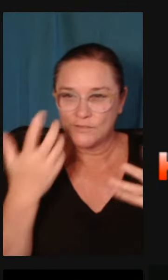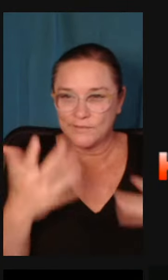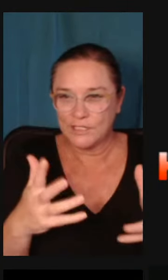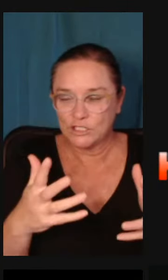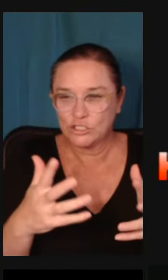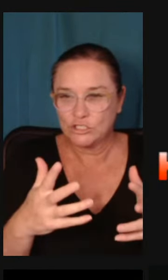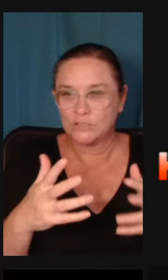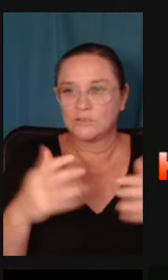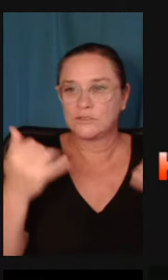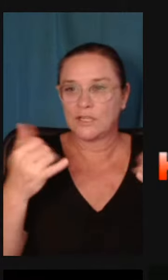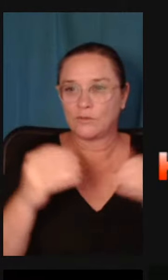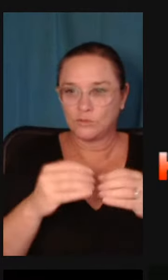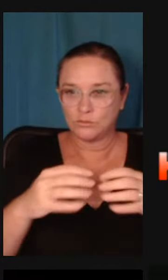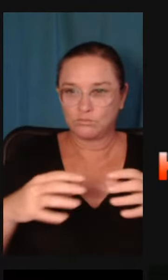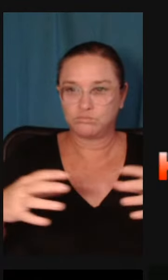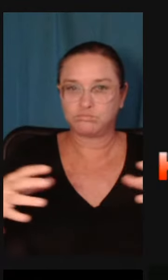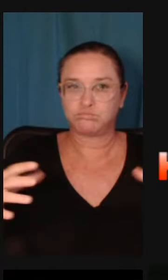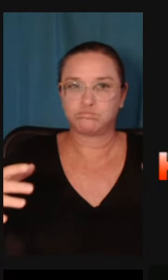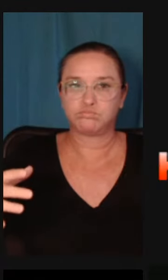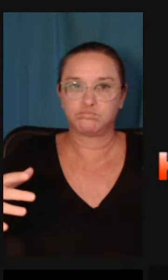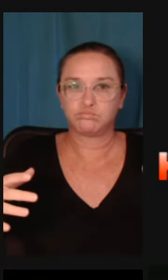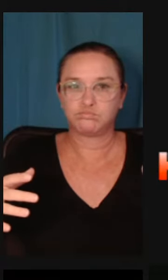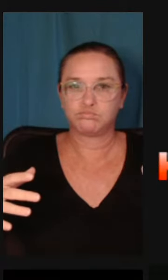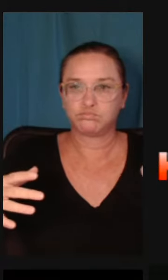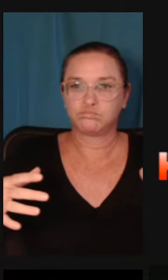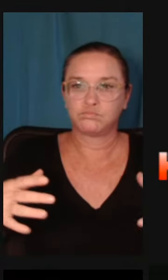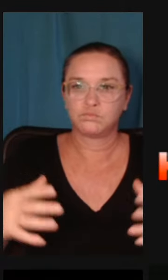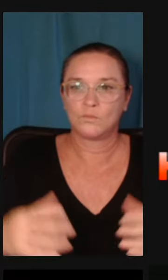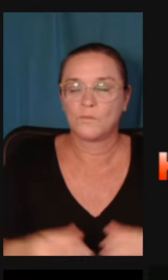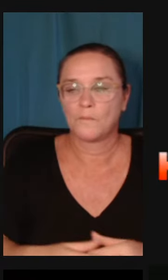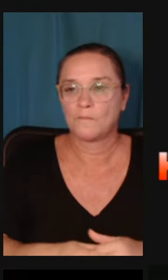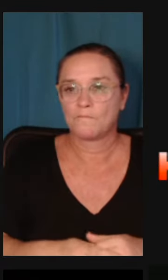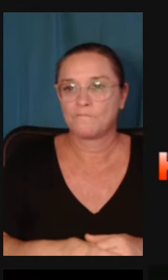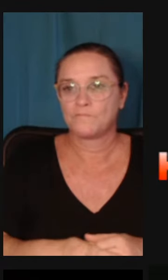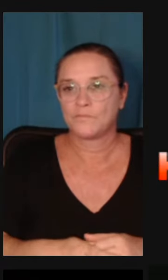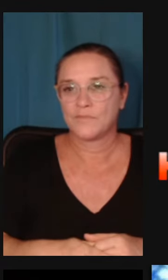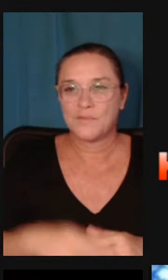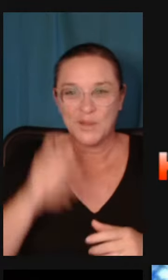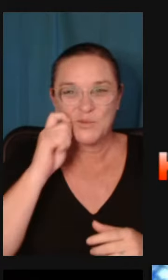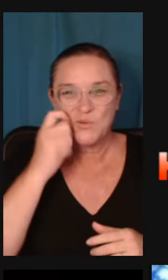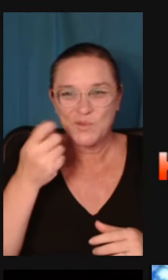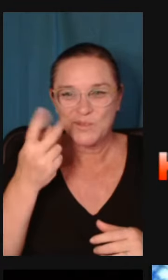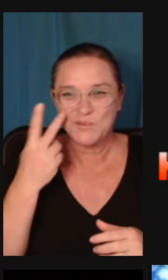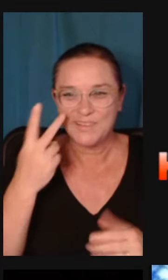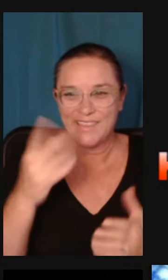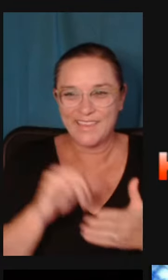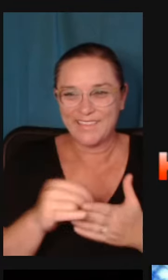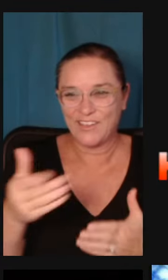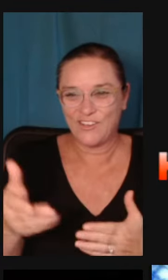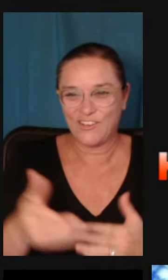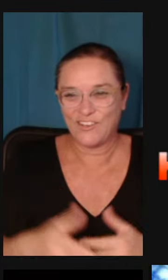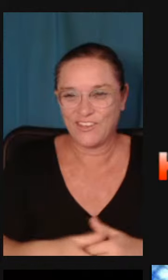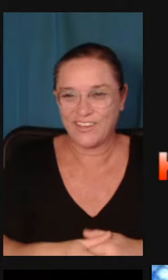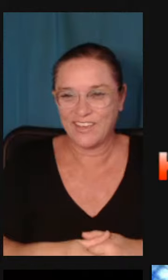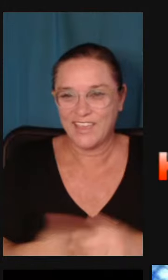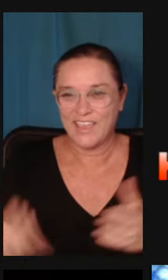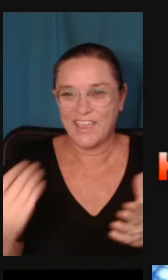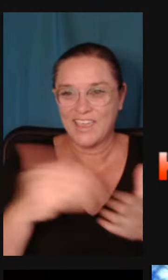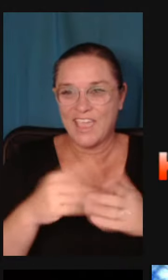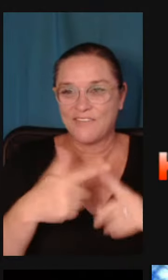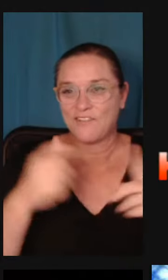just pooling, reaching the far edge there. But that's pretty cool to see, caught there once again from